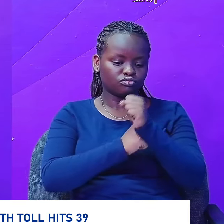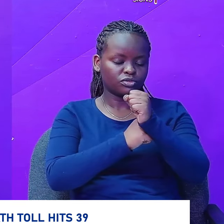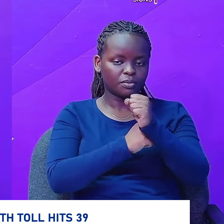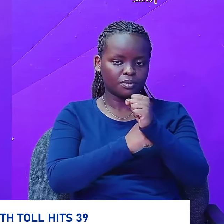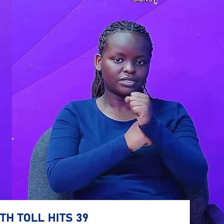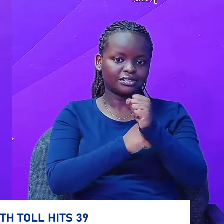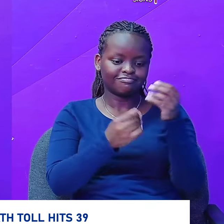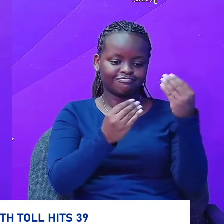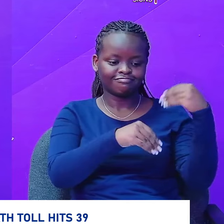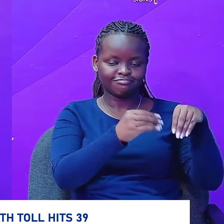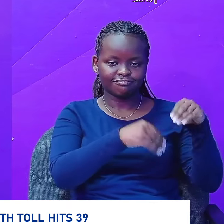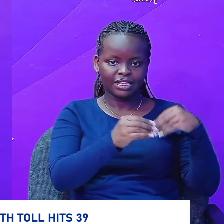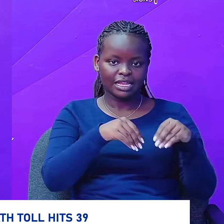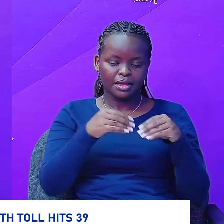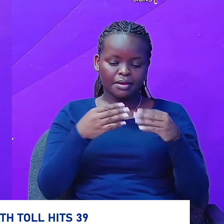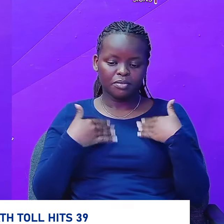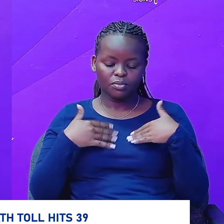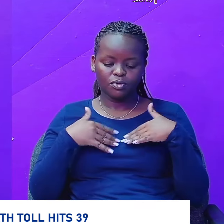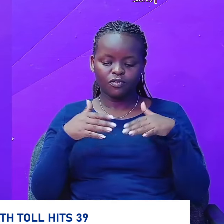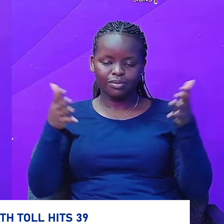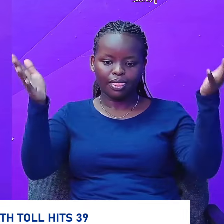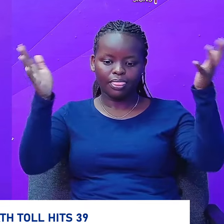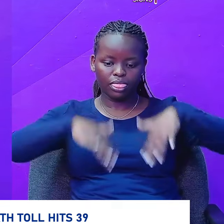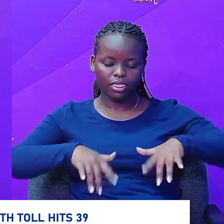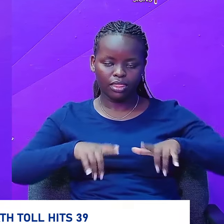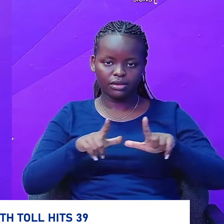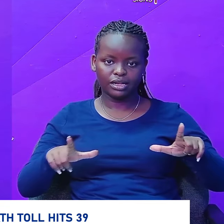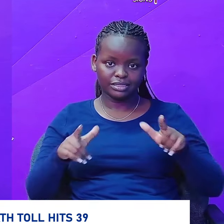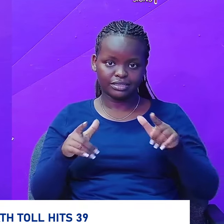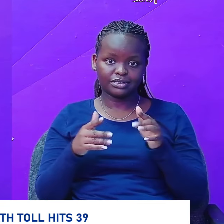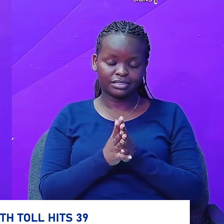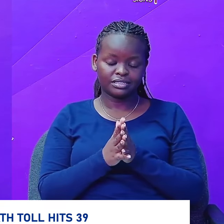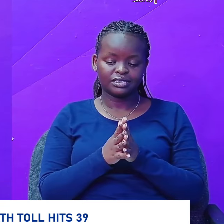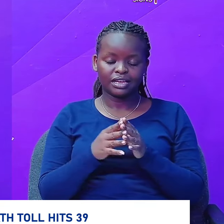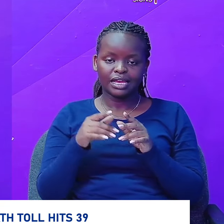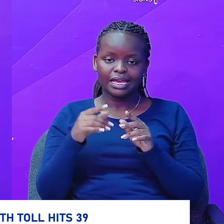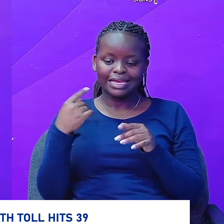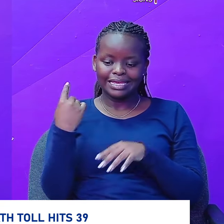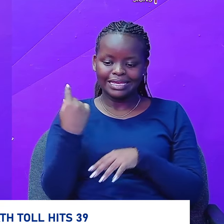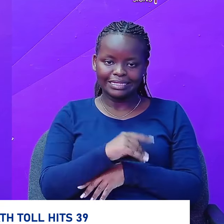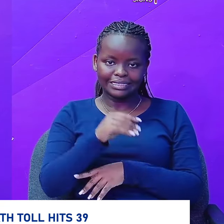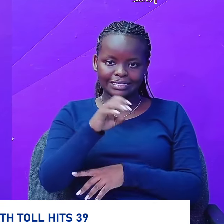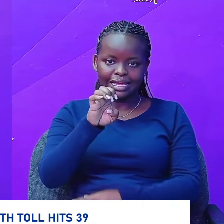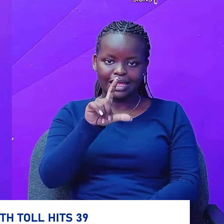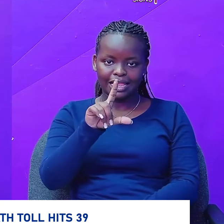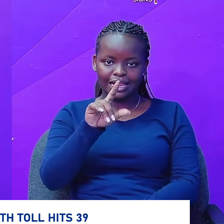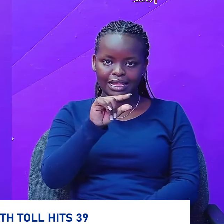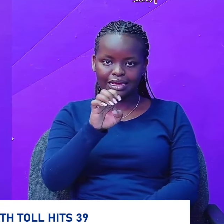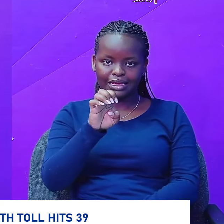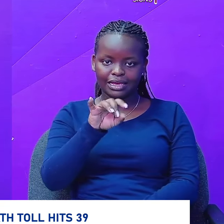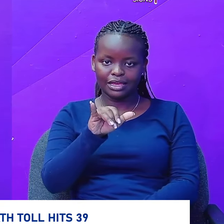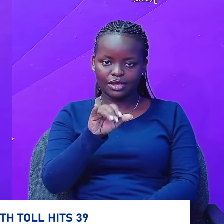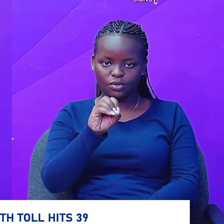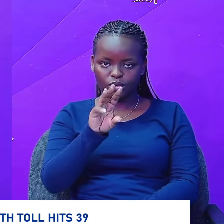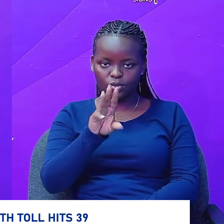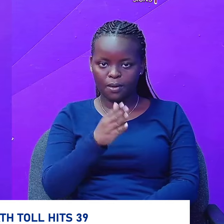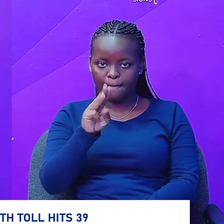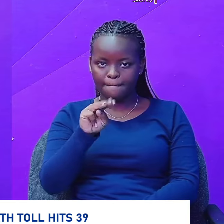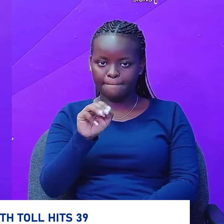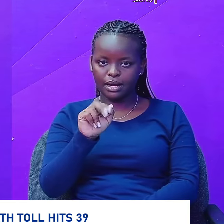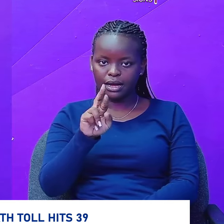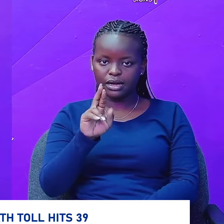funds for the victims of the deadly landslides that struck Elgeyo-Marakwet County on November 1st. In a